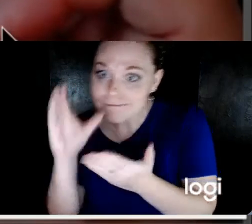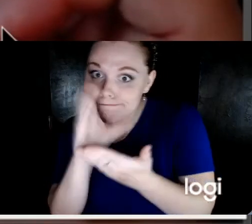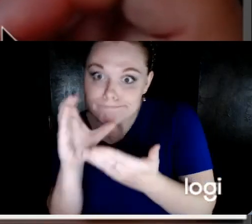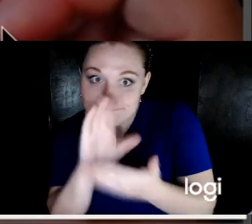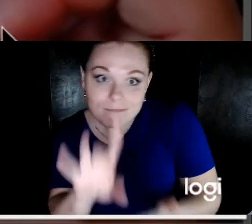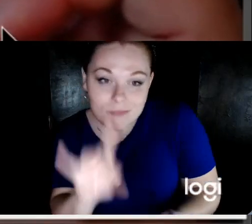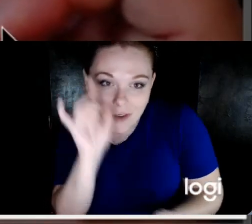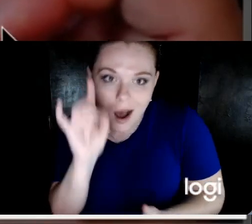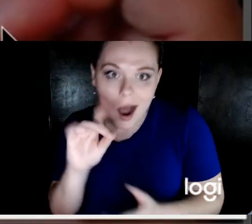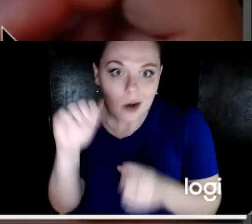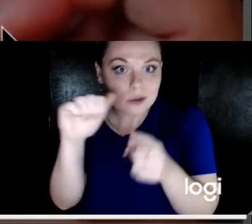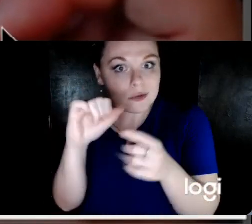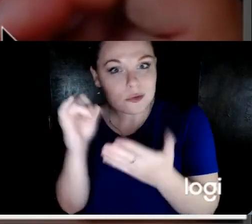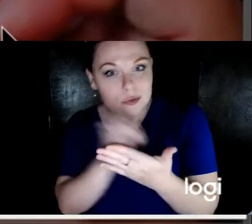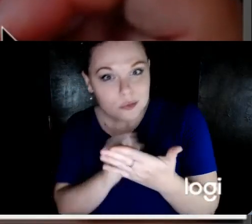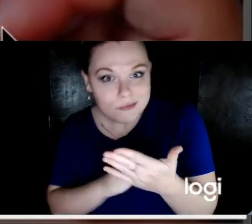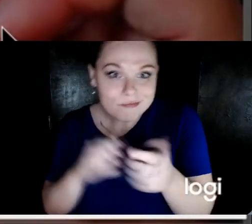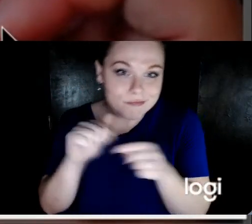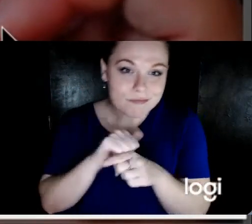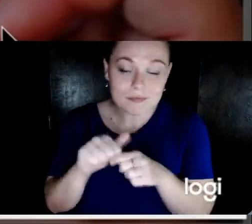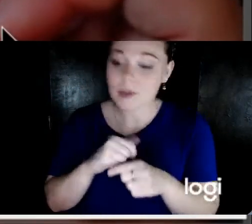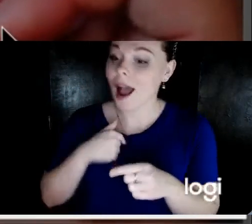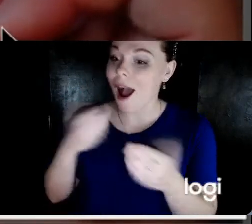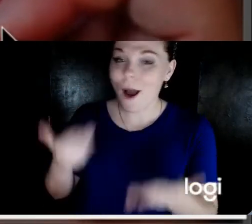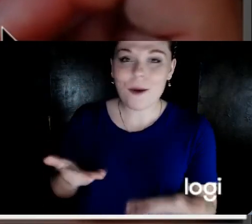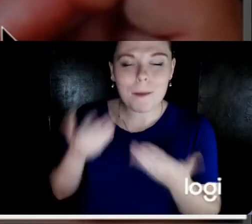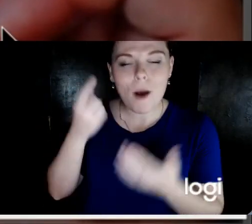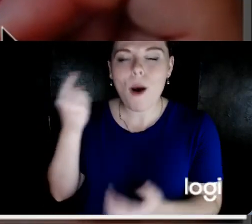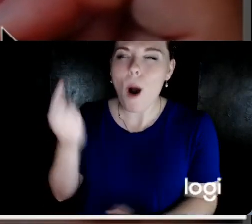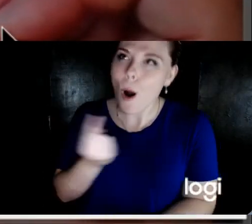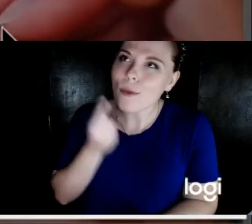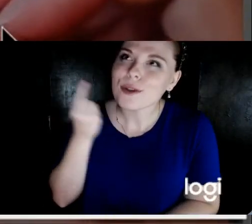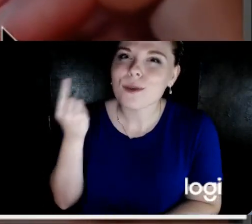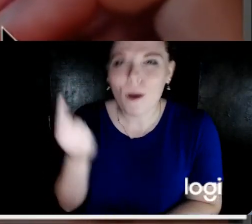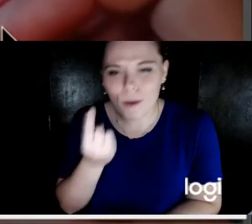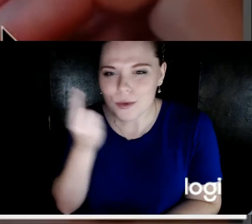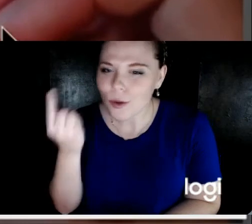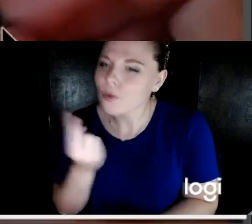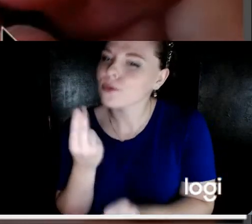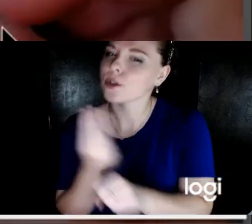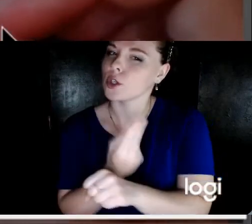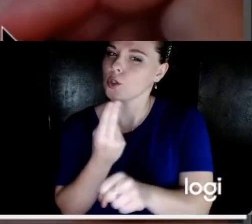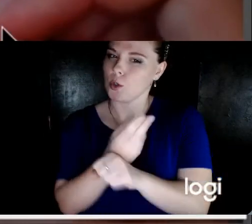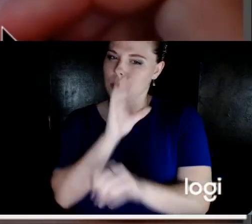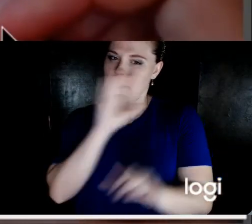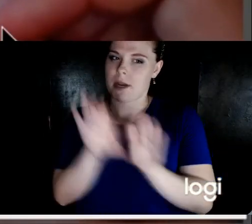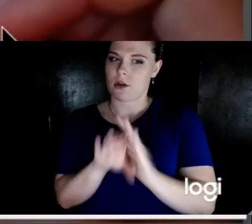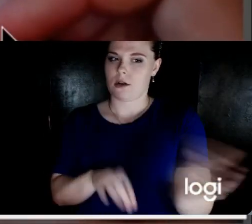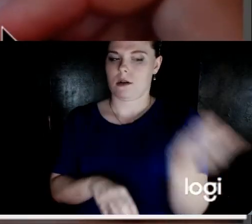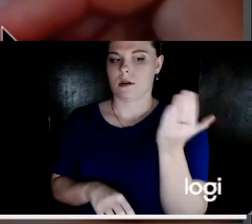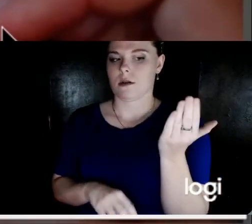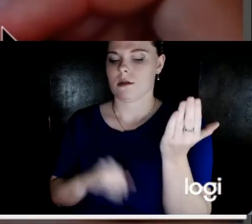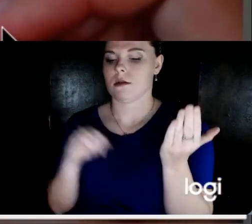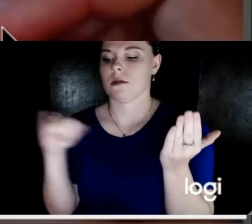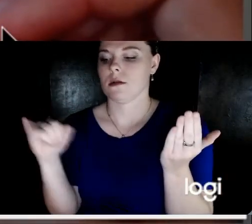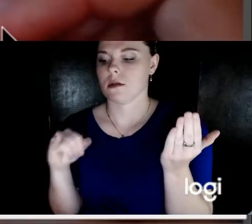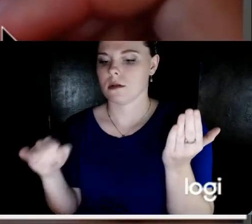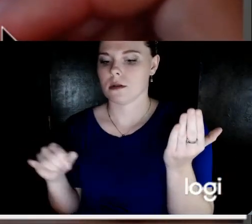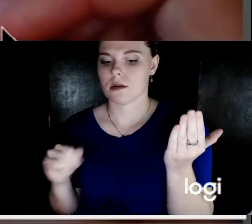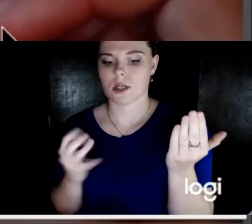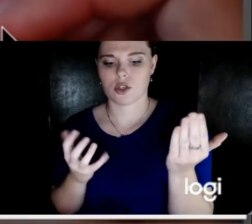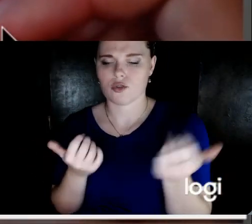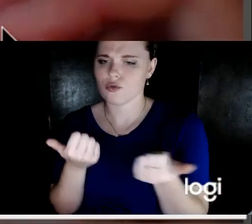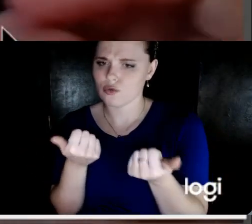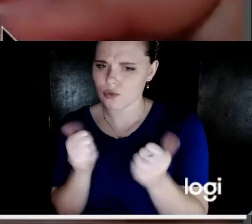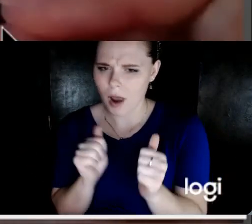and then draw from those. I recommend always using a reference photo when you're drawing something and you're trying to